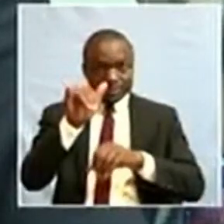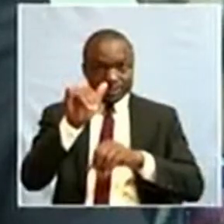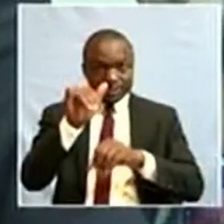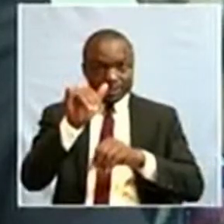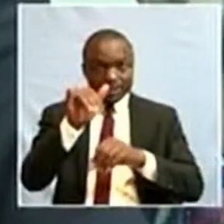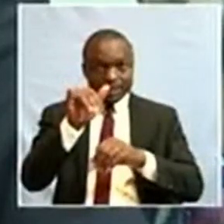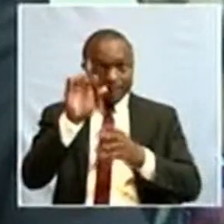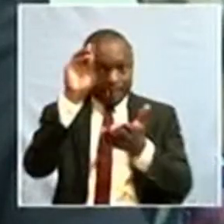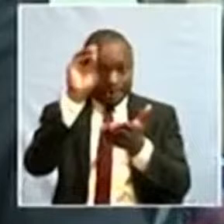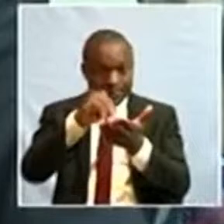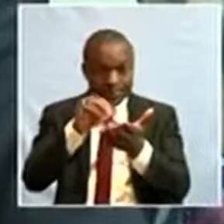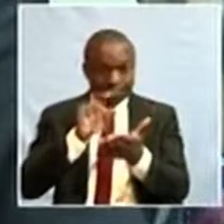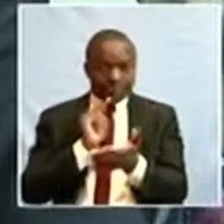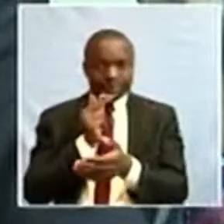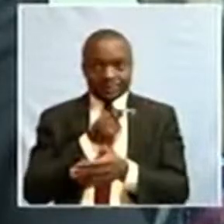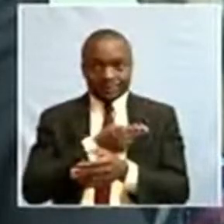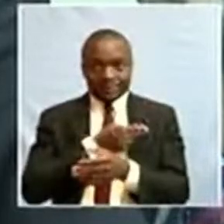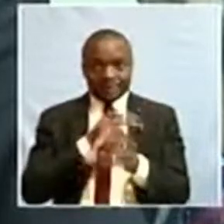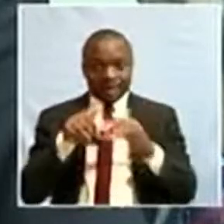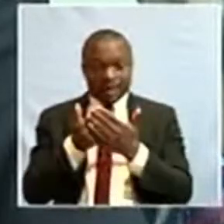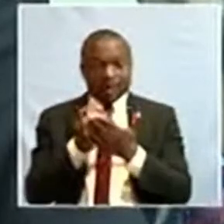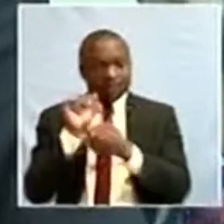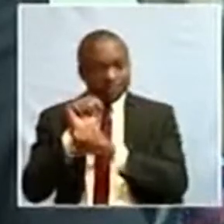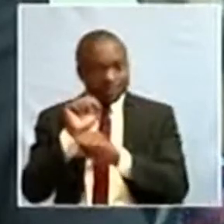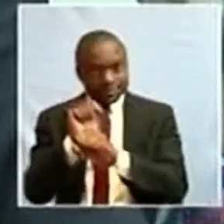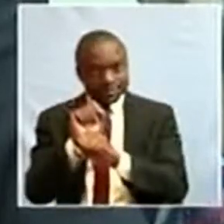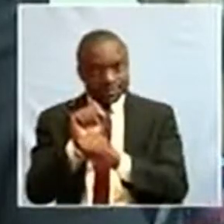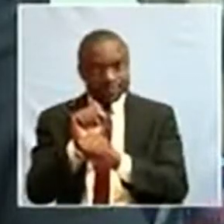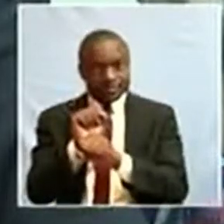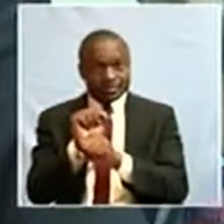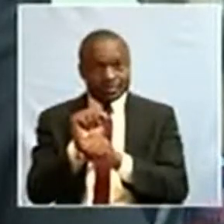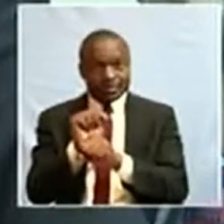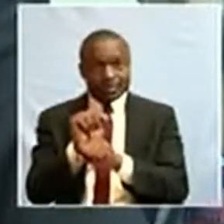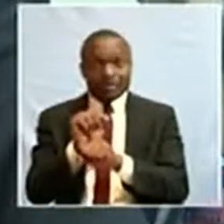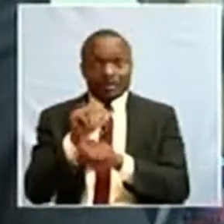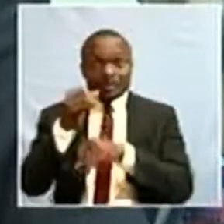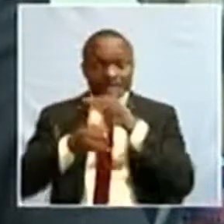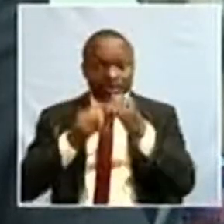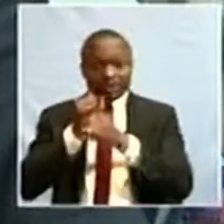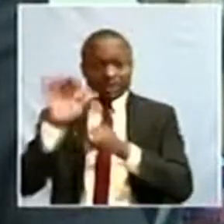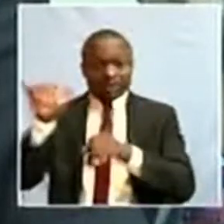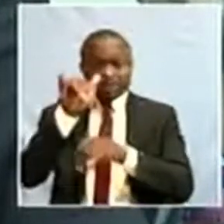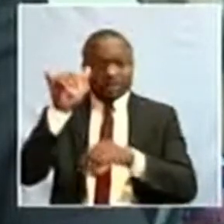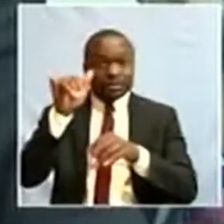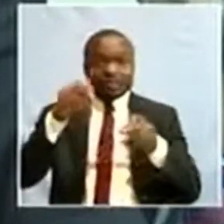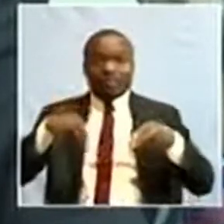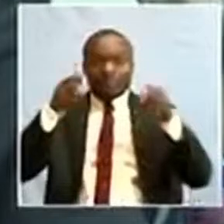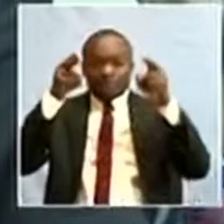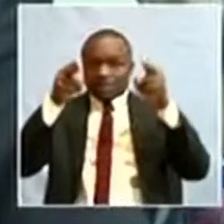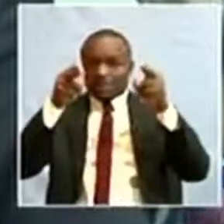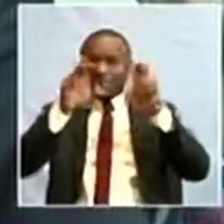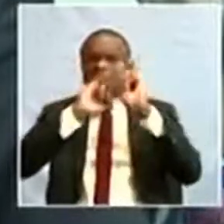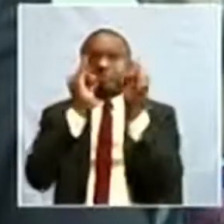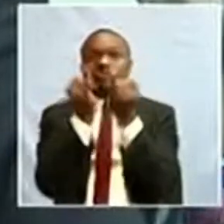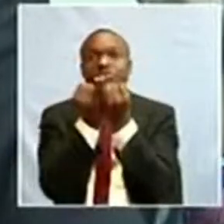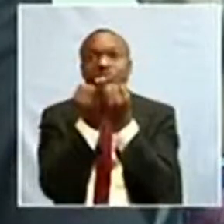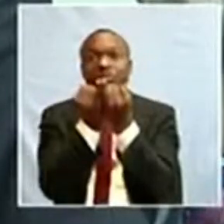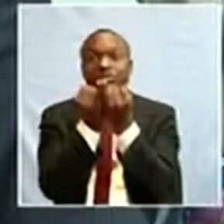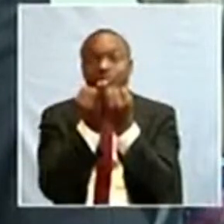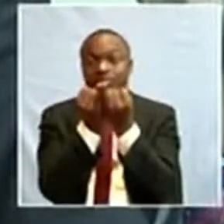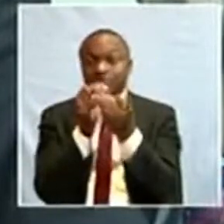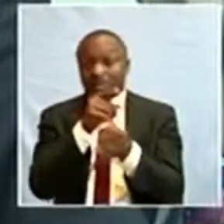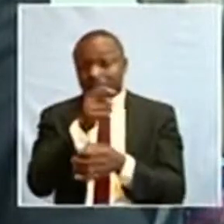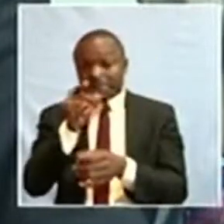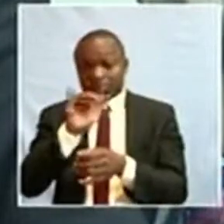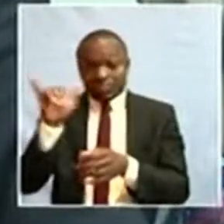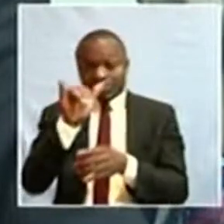us in terms of how we do our work. These are what are known as ISIs, International Standards for Supreme Audit Institutions. Those are the standards